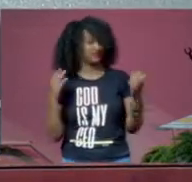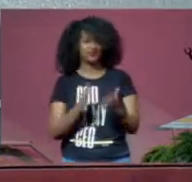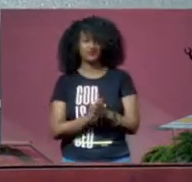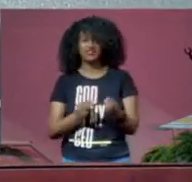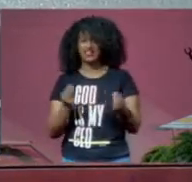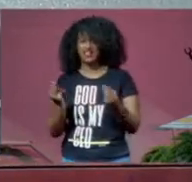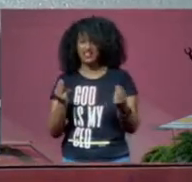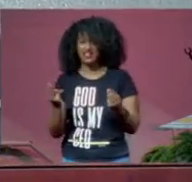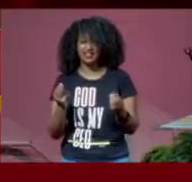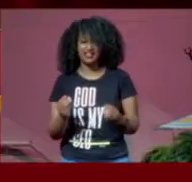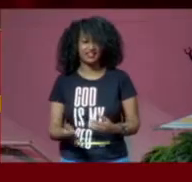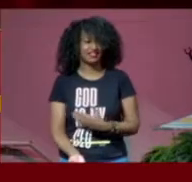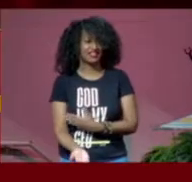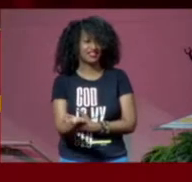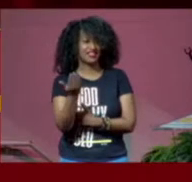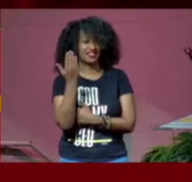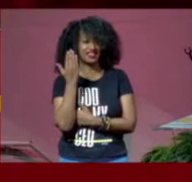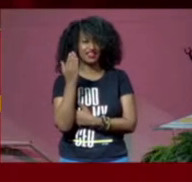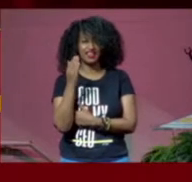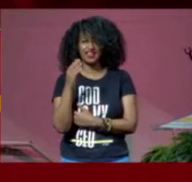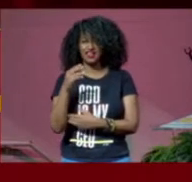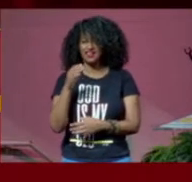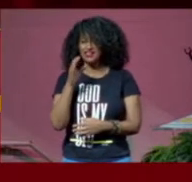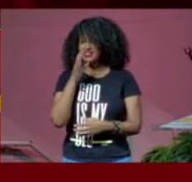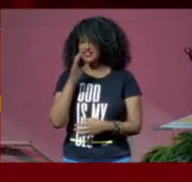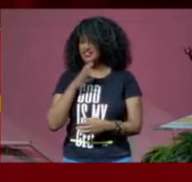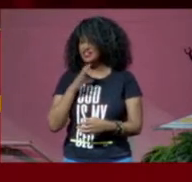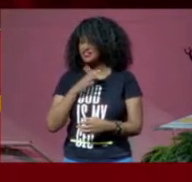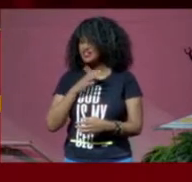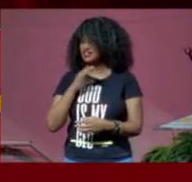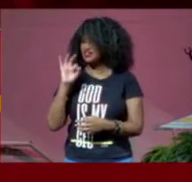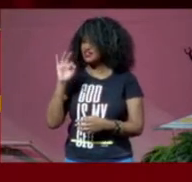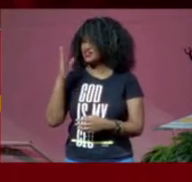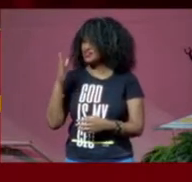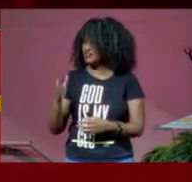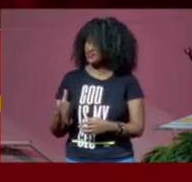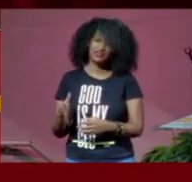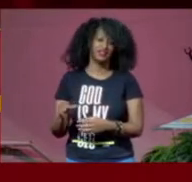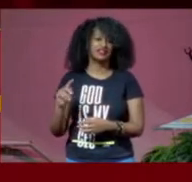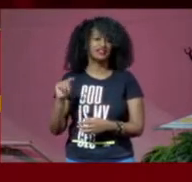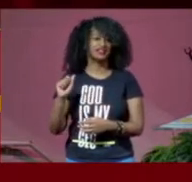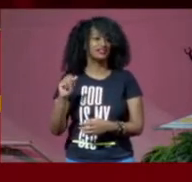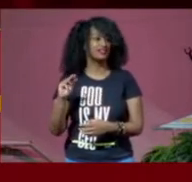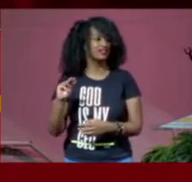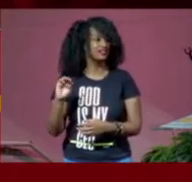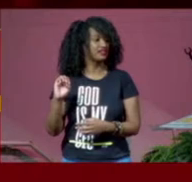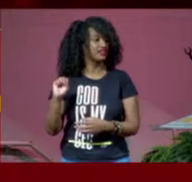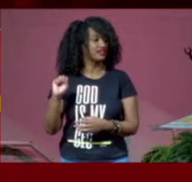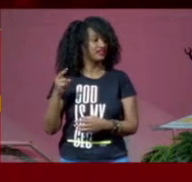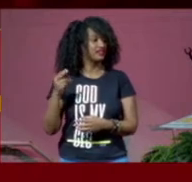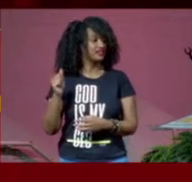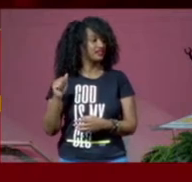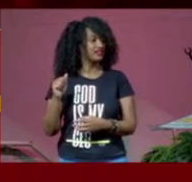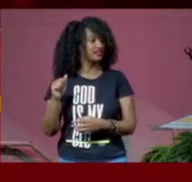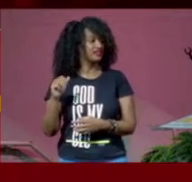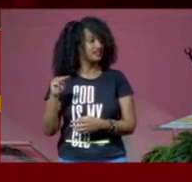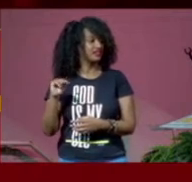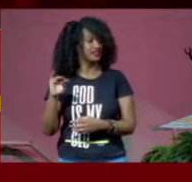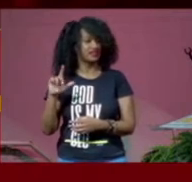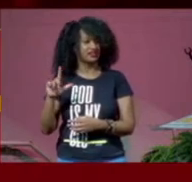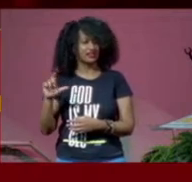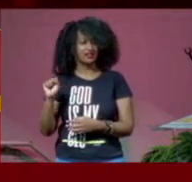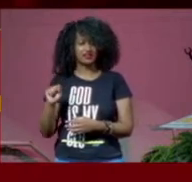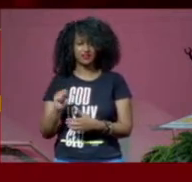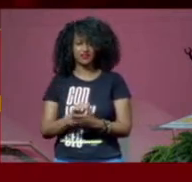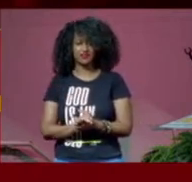morning is going to be the Reverend Tamisha Mills, amen, from the Greater Allen Cathedral, amen, AME Church in the city of New